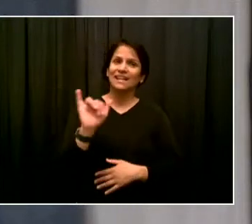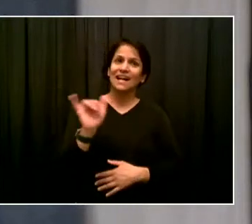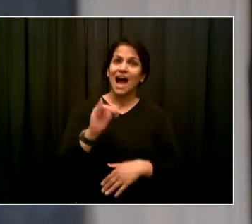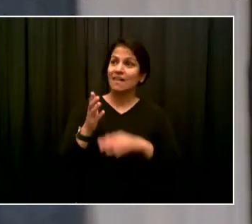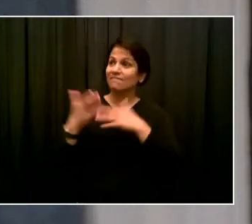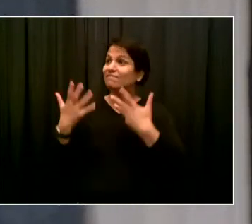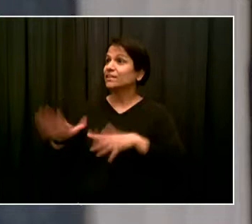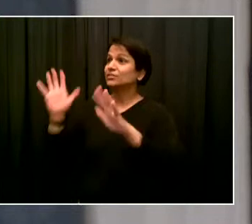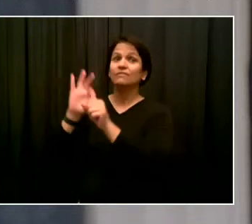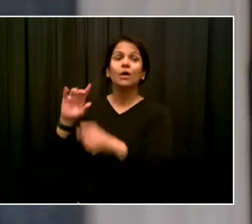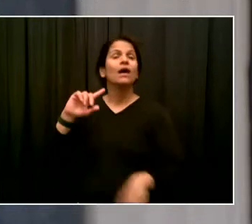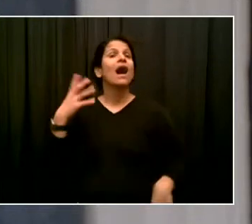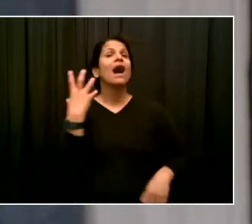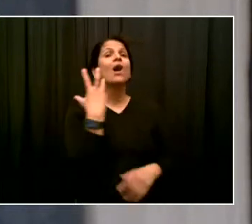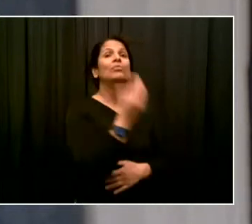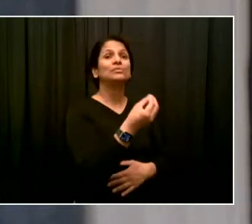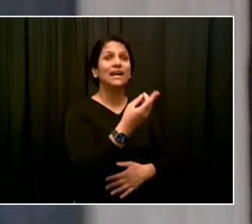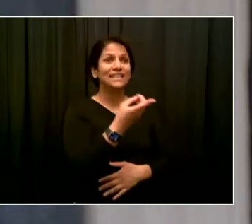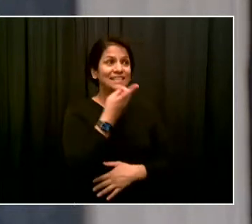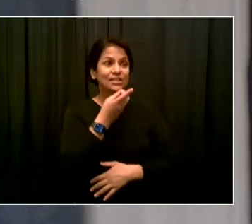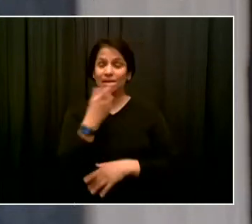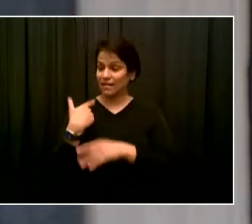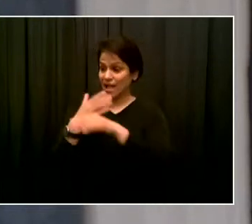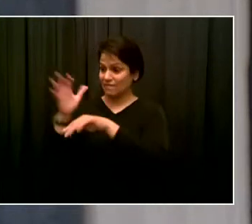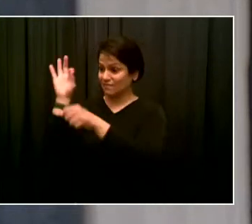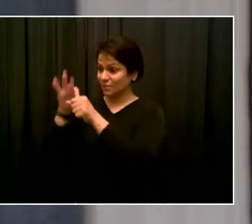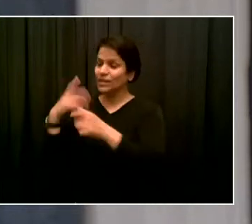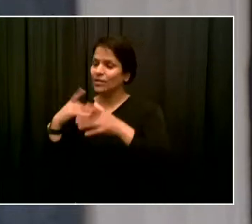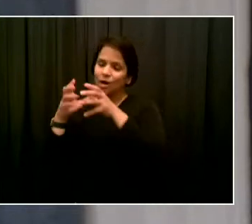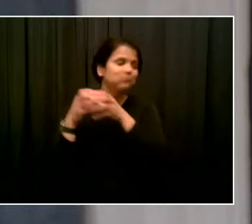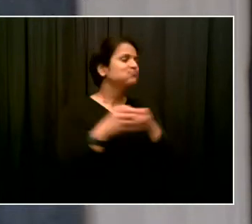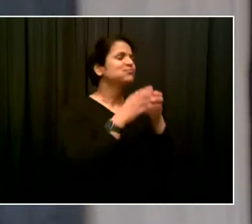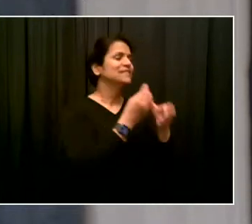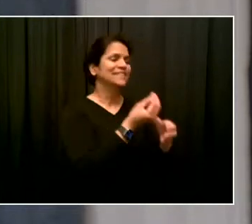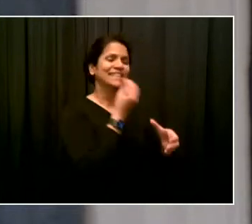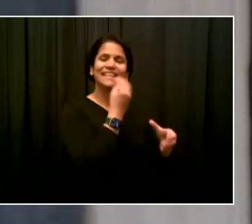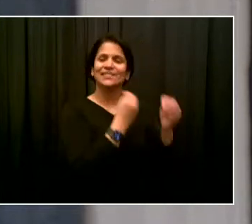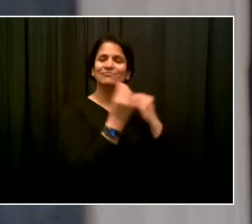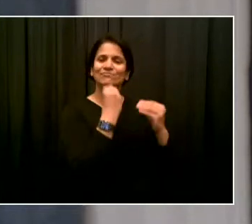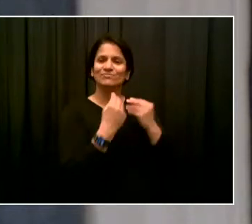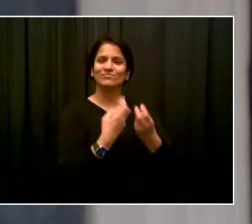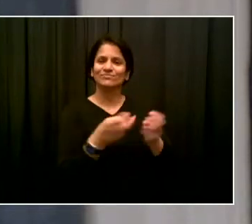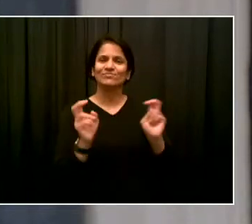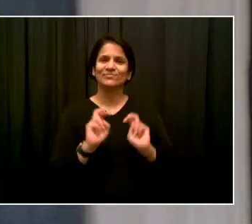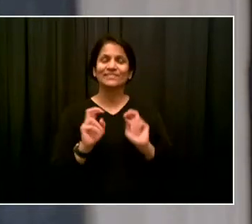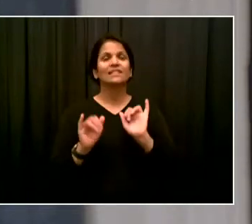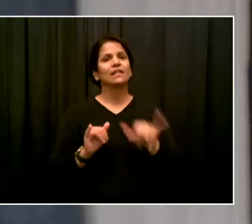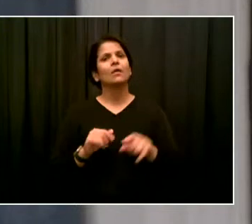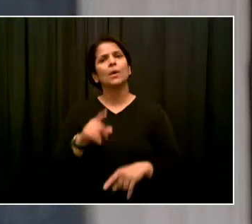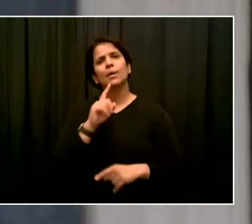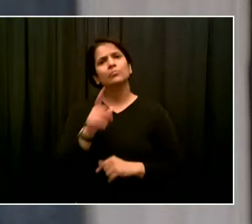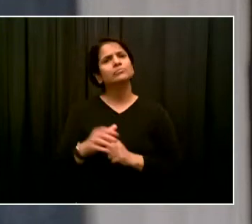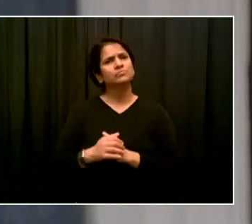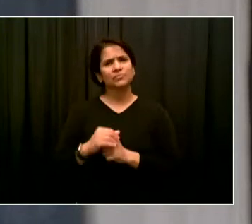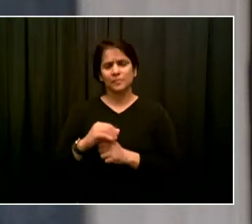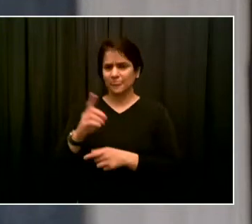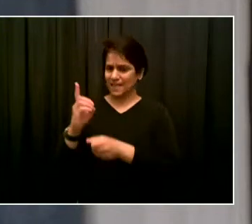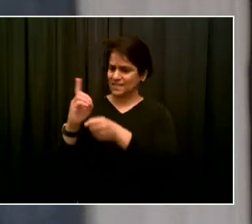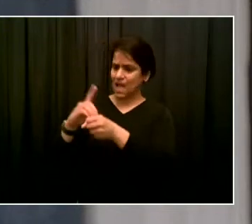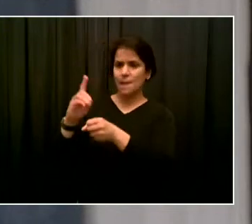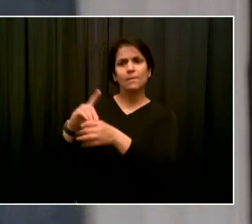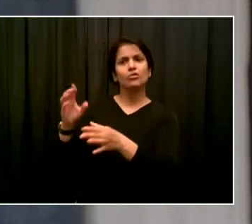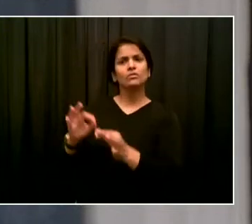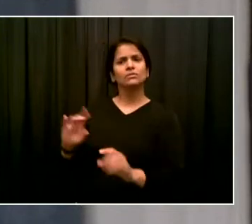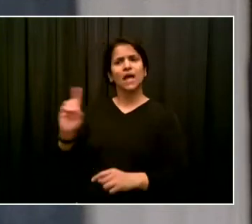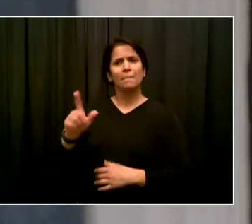they had a say in the future of our city, our state, and our country. And that's inspired me throughout my